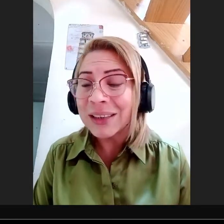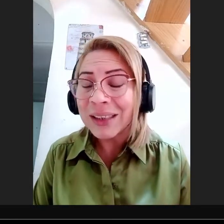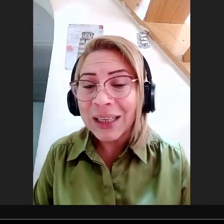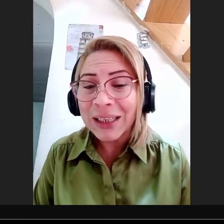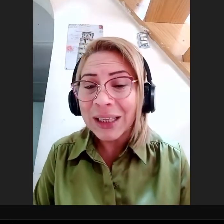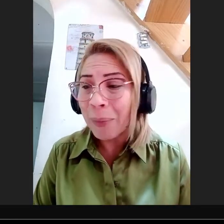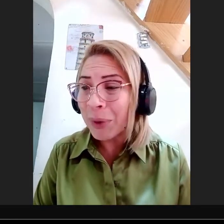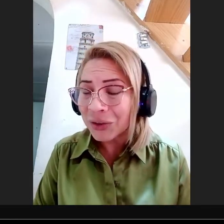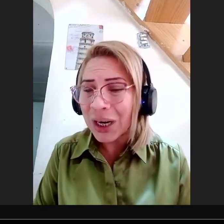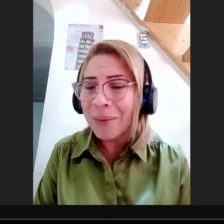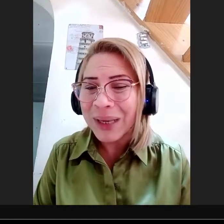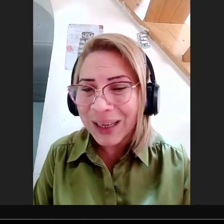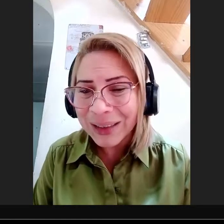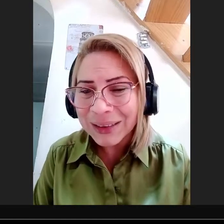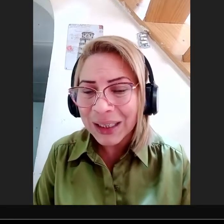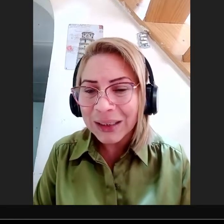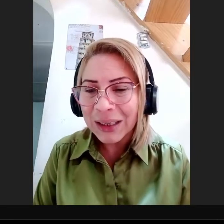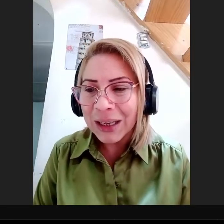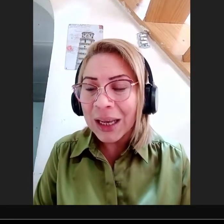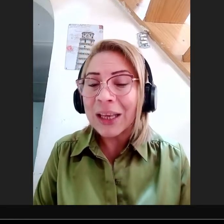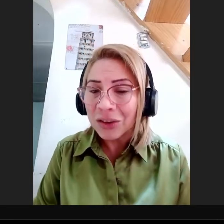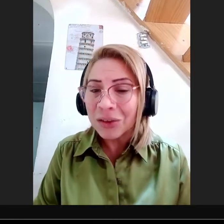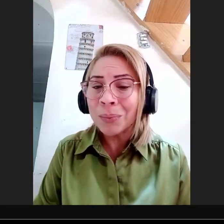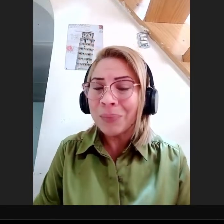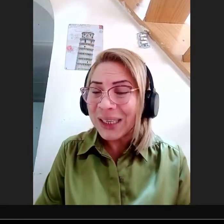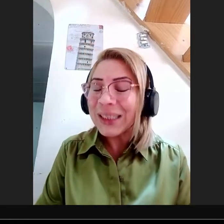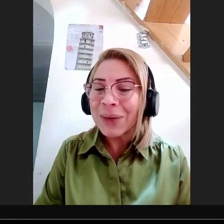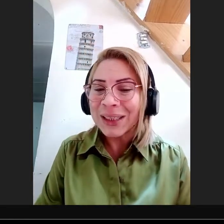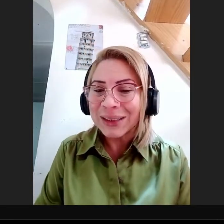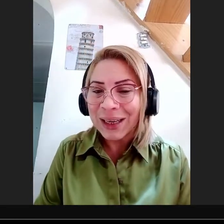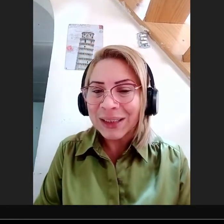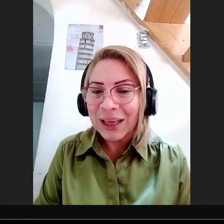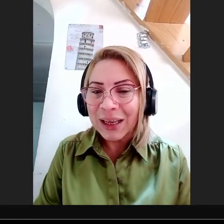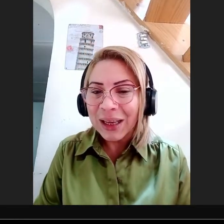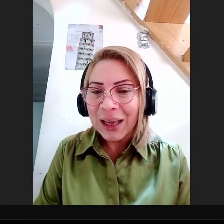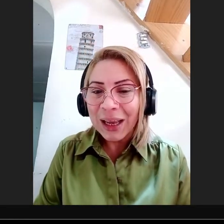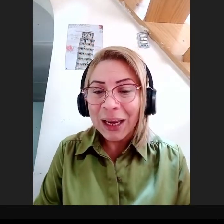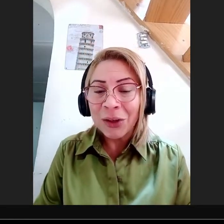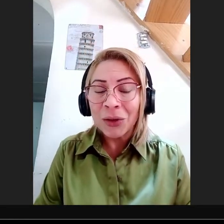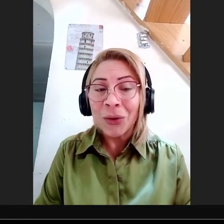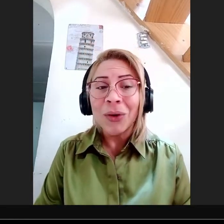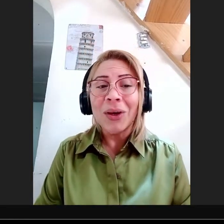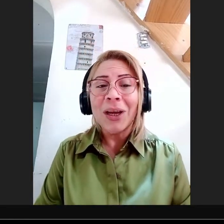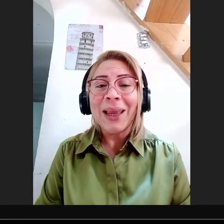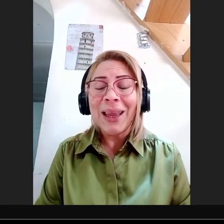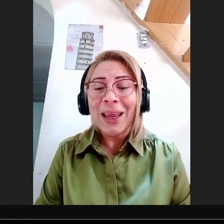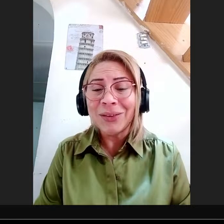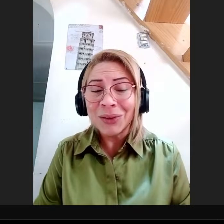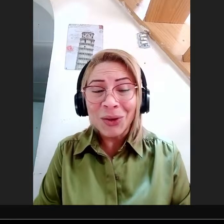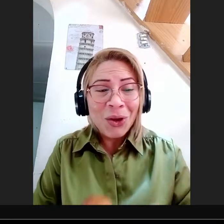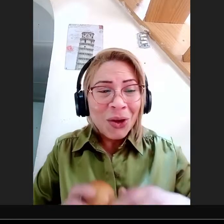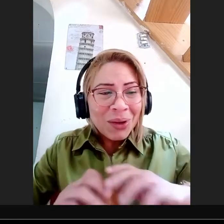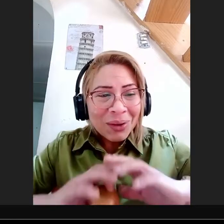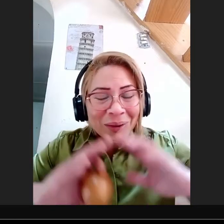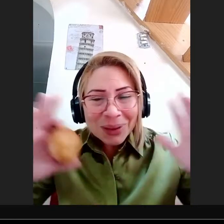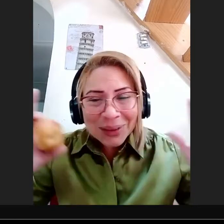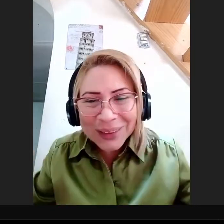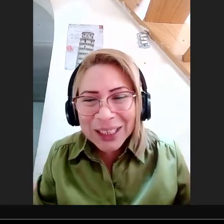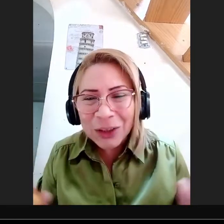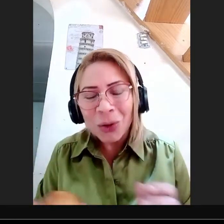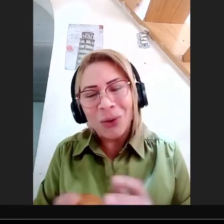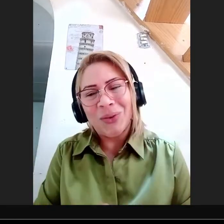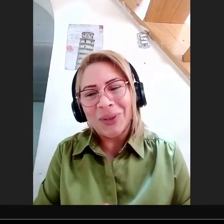now doing your job. So this is not only about migrants, it's